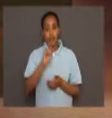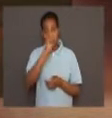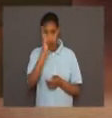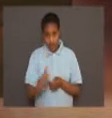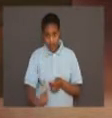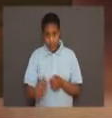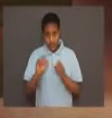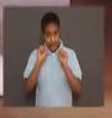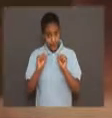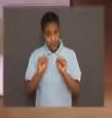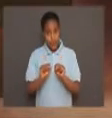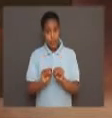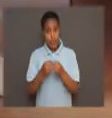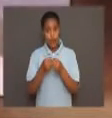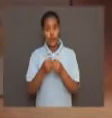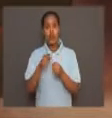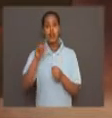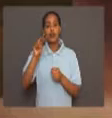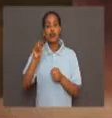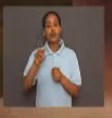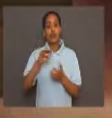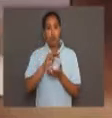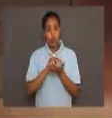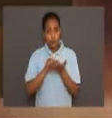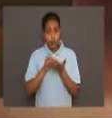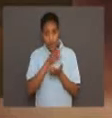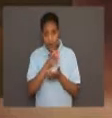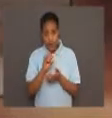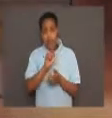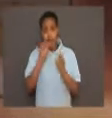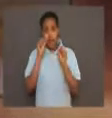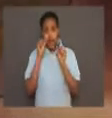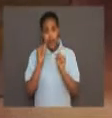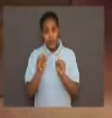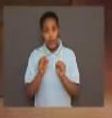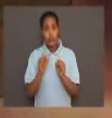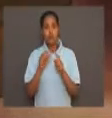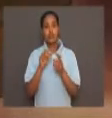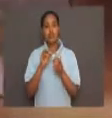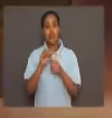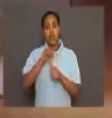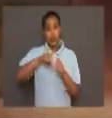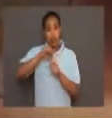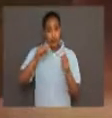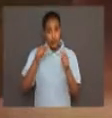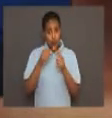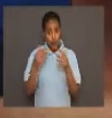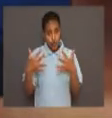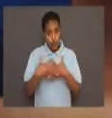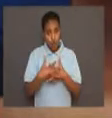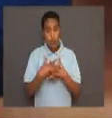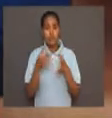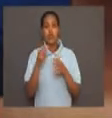Lightning can break nitrogen molecules and enable their atoms to combine with